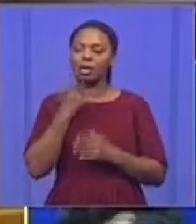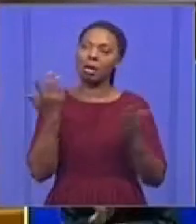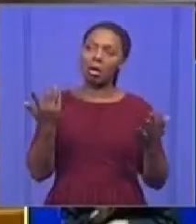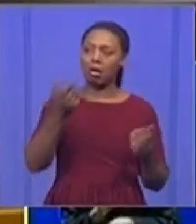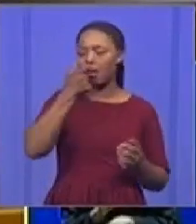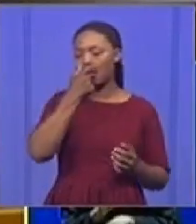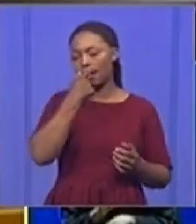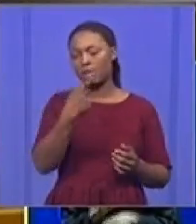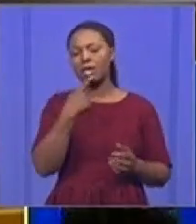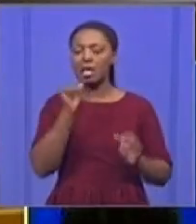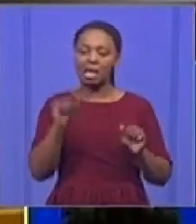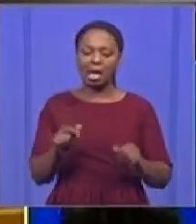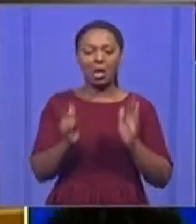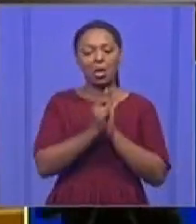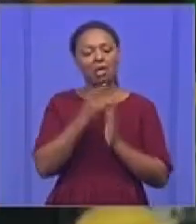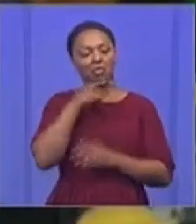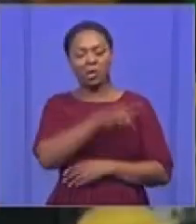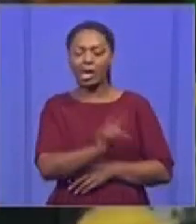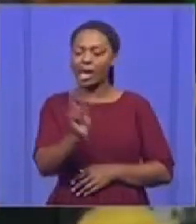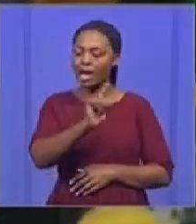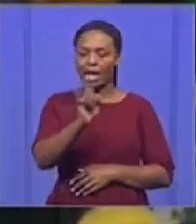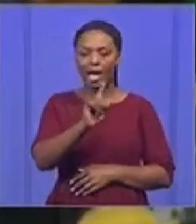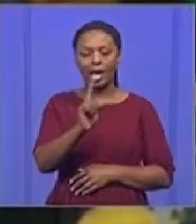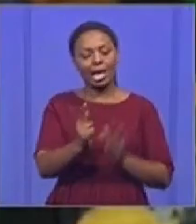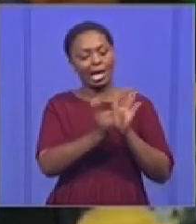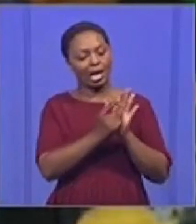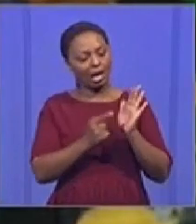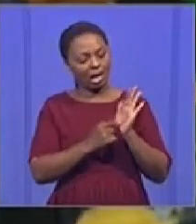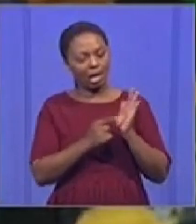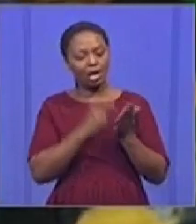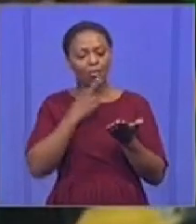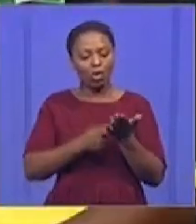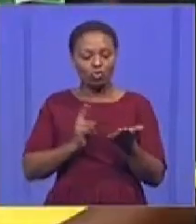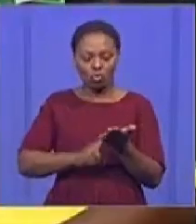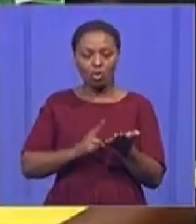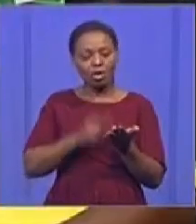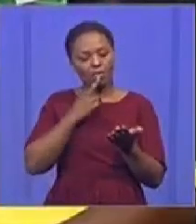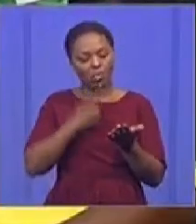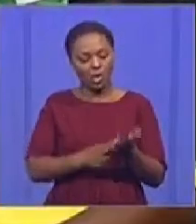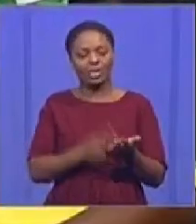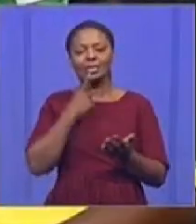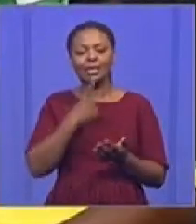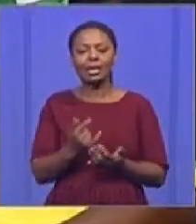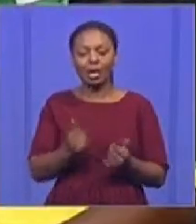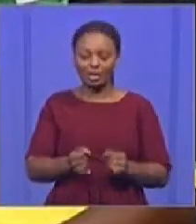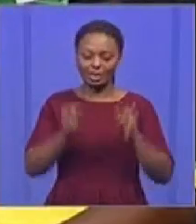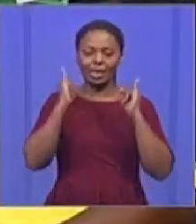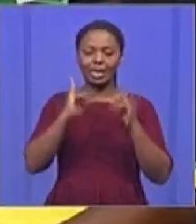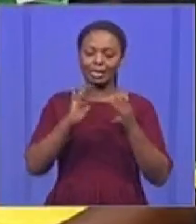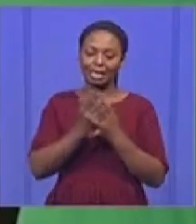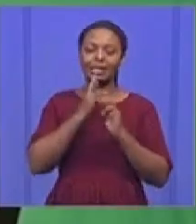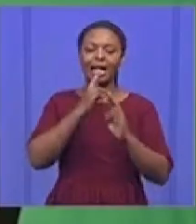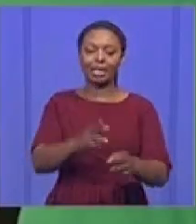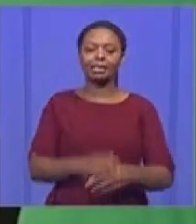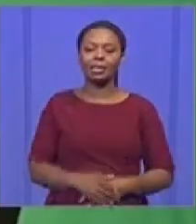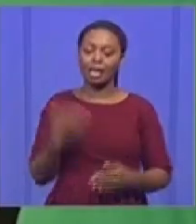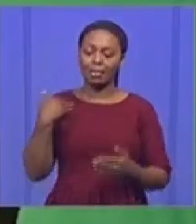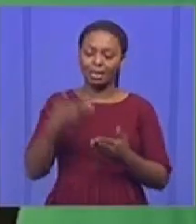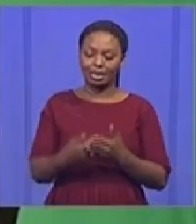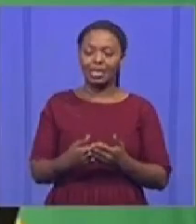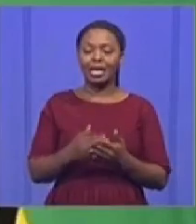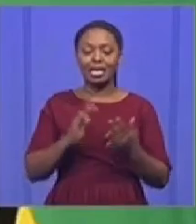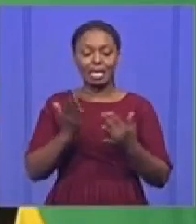that report is legally flawed. That report still stands, and that report still says that there's a serious case to answer. And up until that case